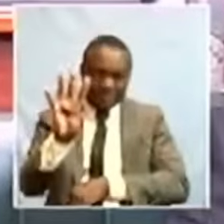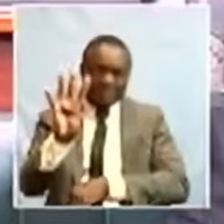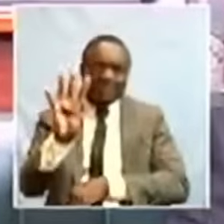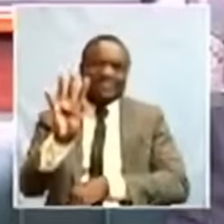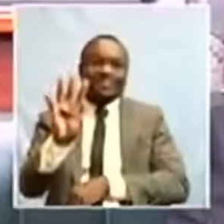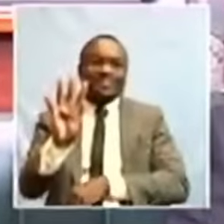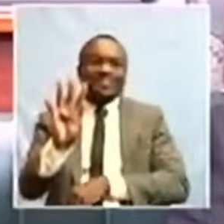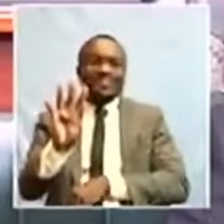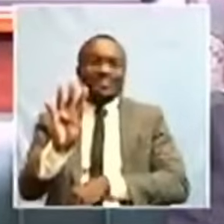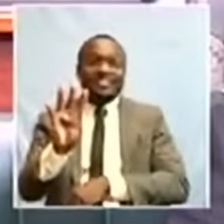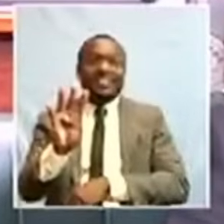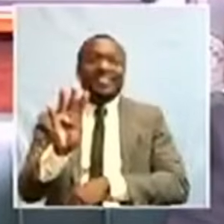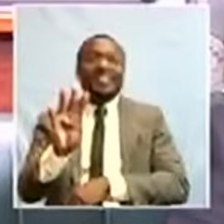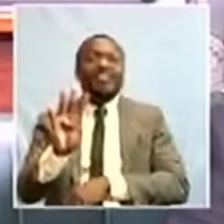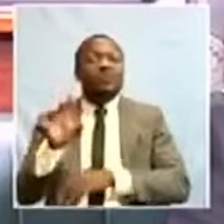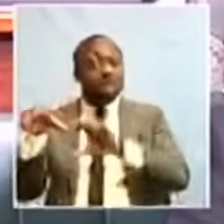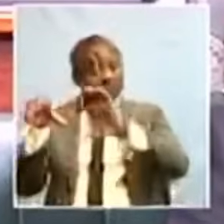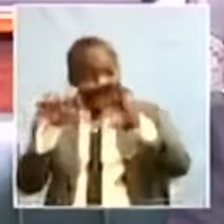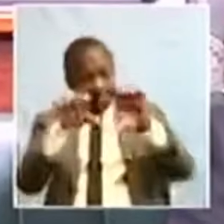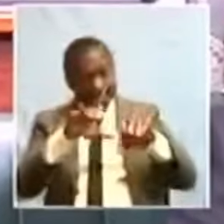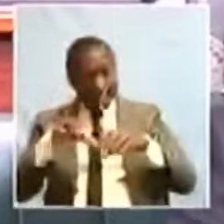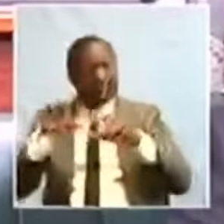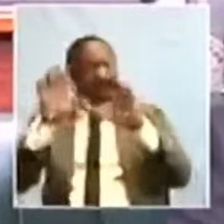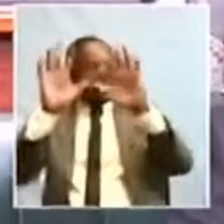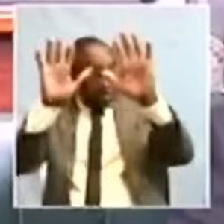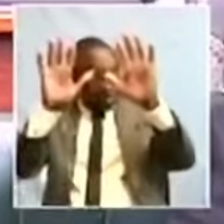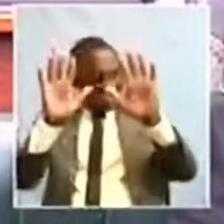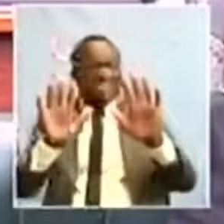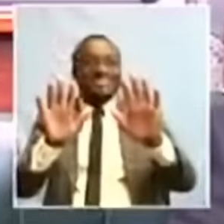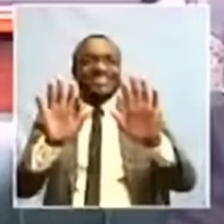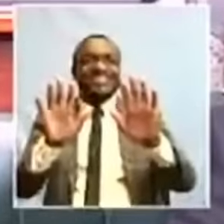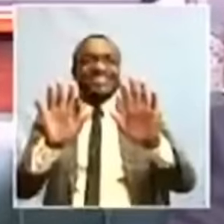2024, and we have done wonders.